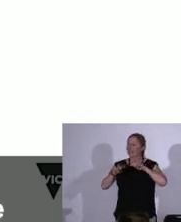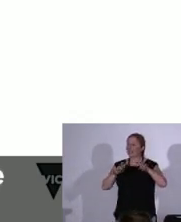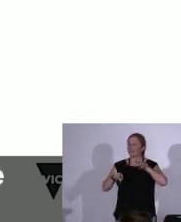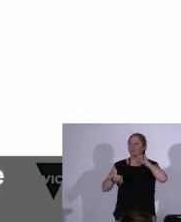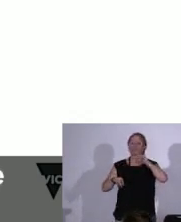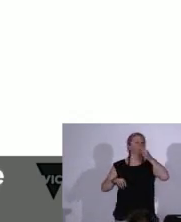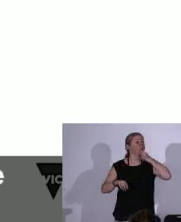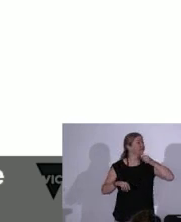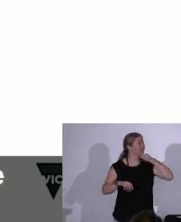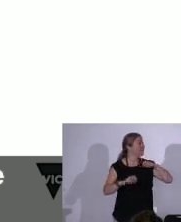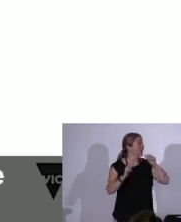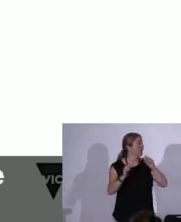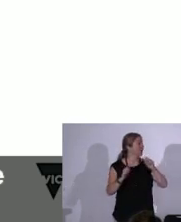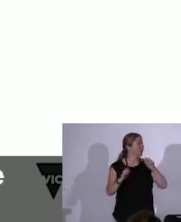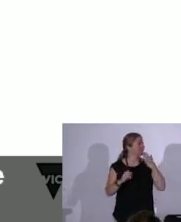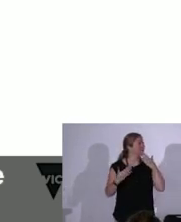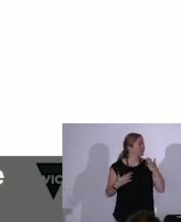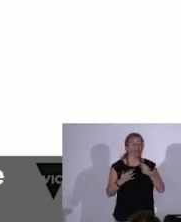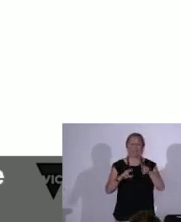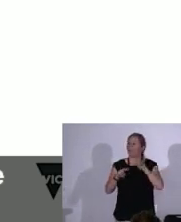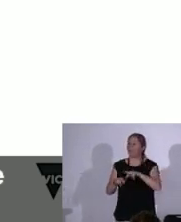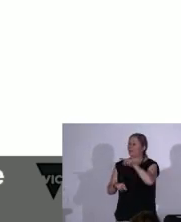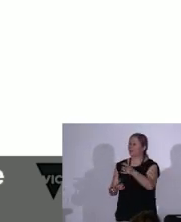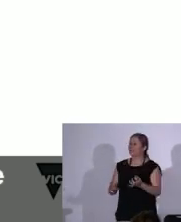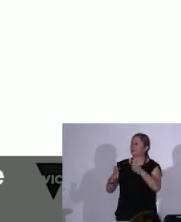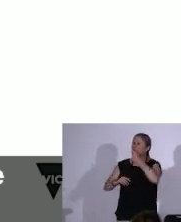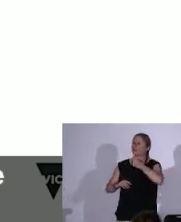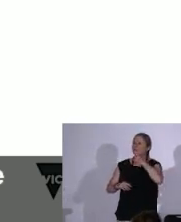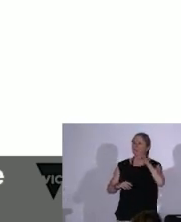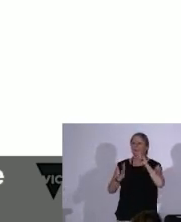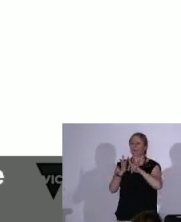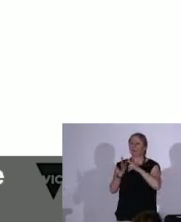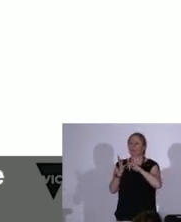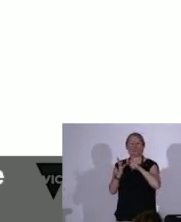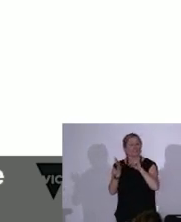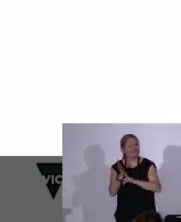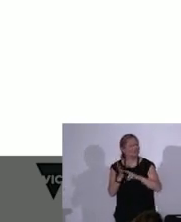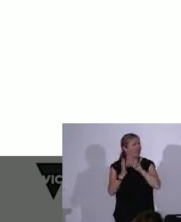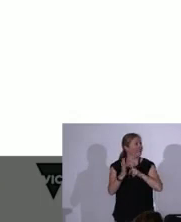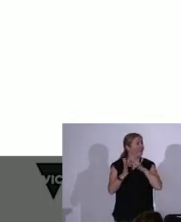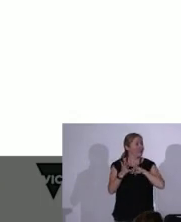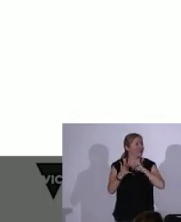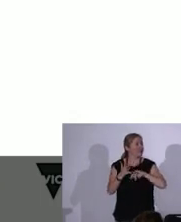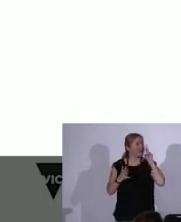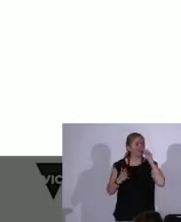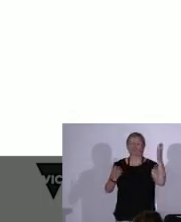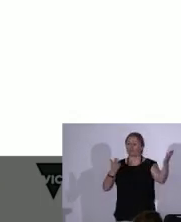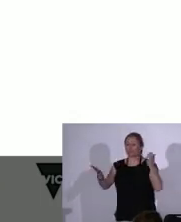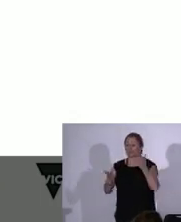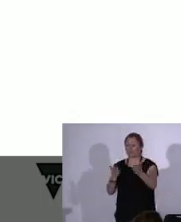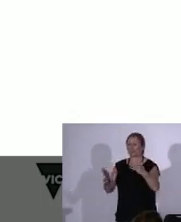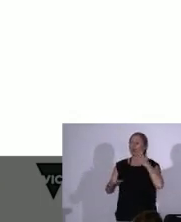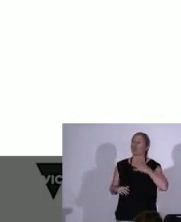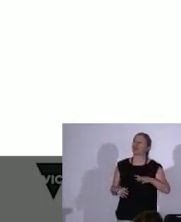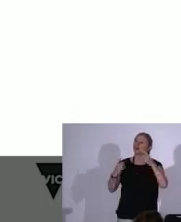markers and pens if you don't have any. So maybe Jason and Jess and anyone. But what I wanted to be able to